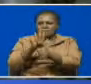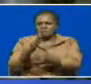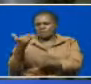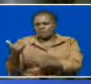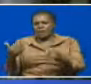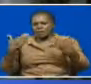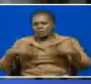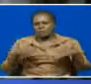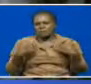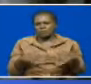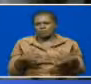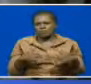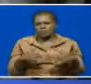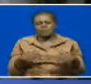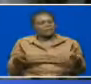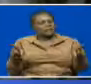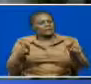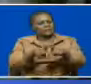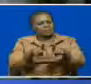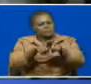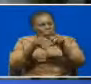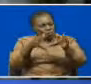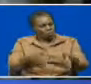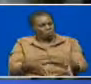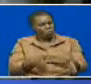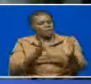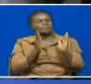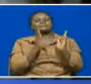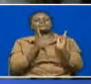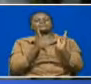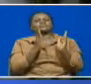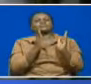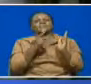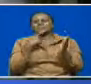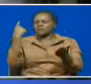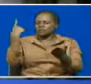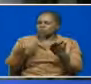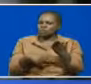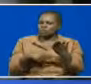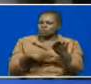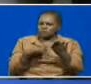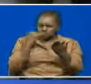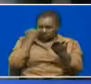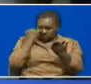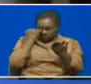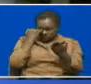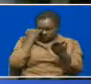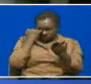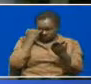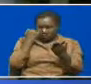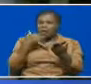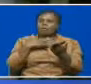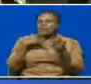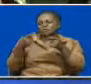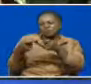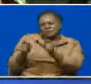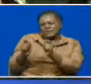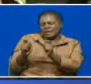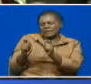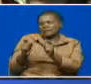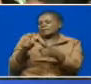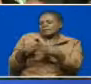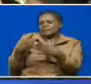young people who are on the same path. Yeah. What do they say is the reason? Is it just, you know, I want to try it out and I end